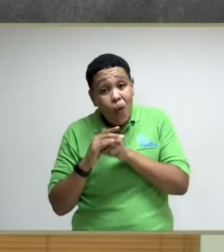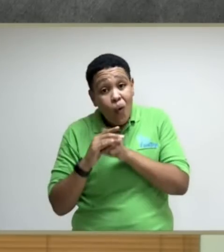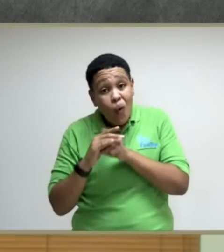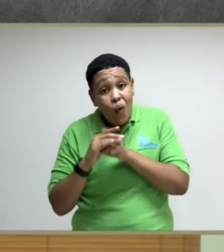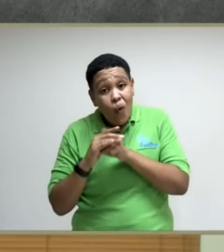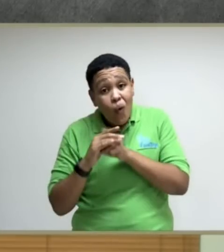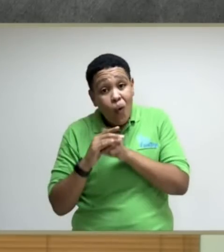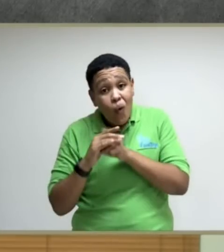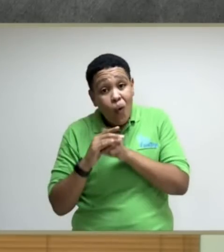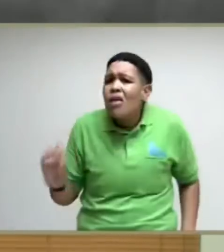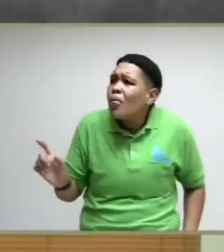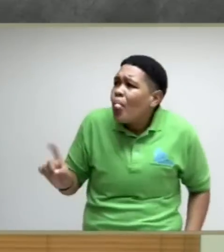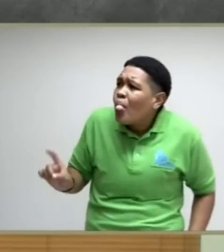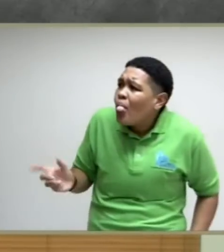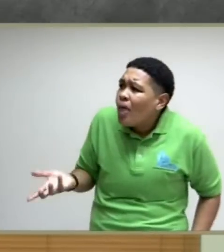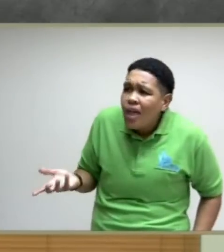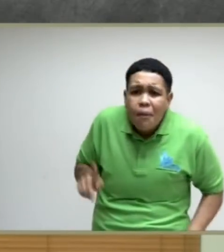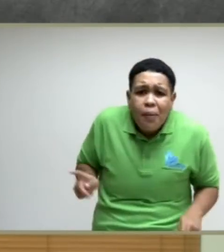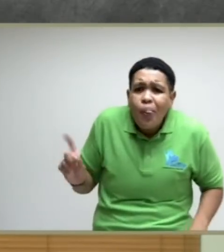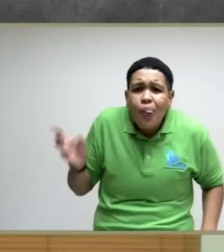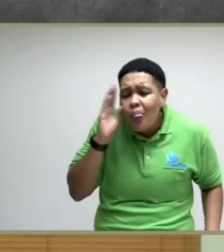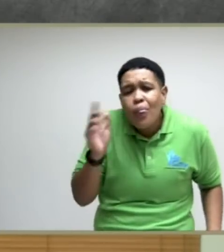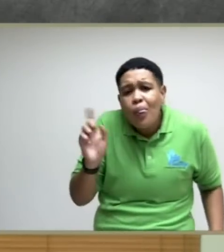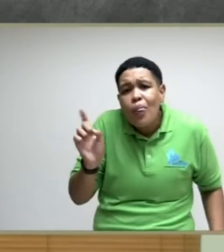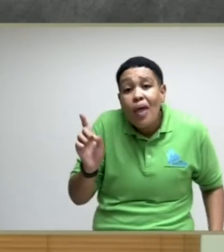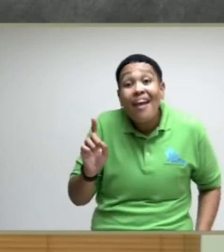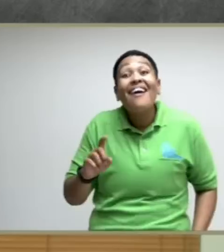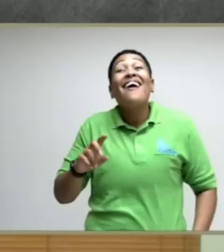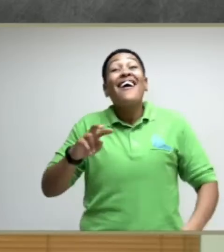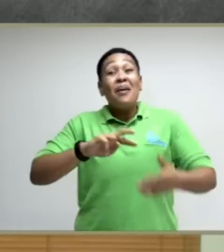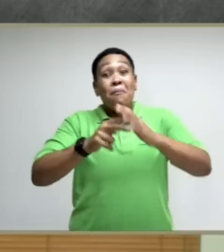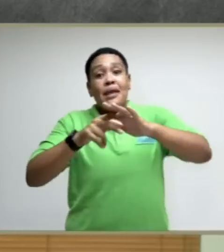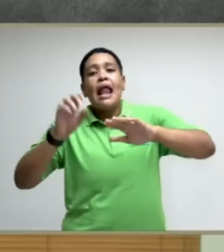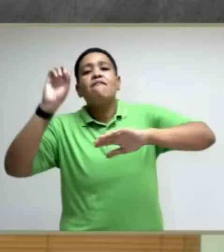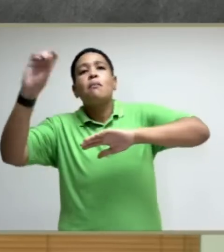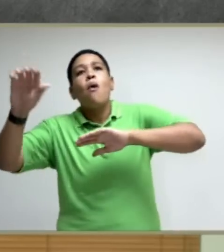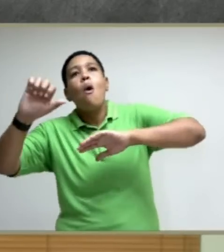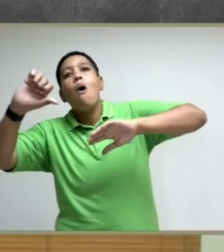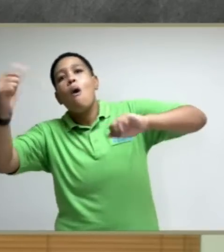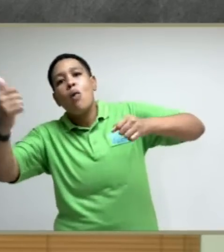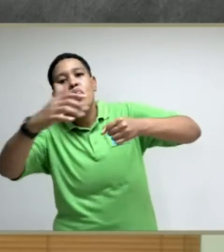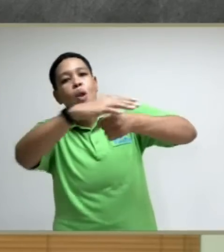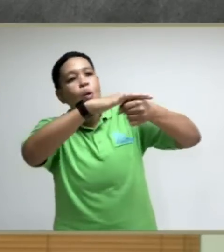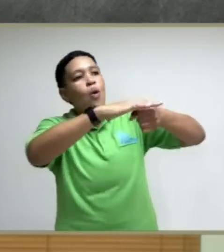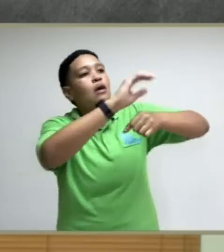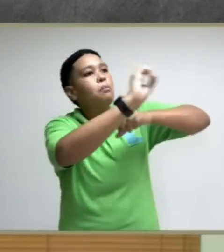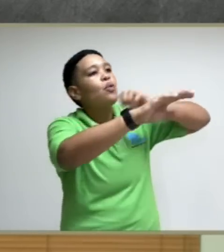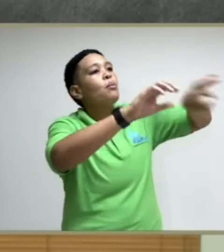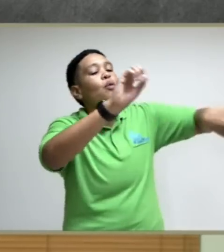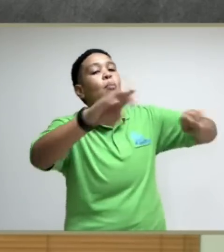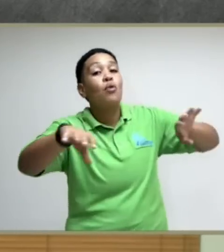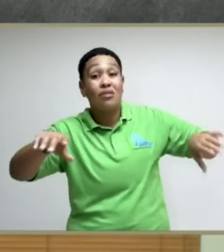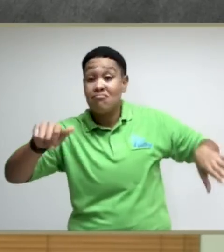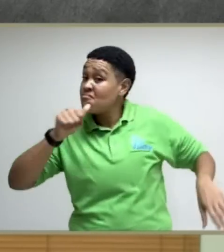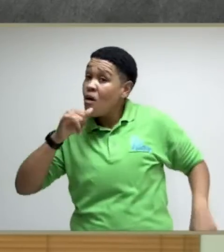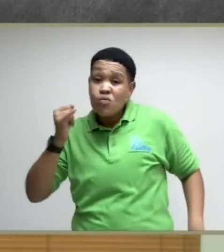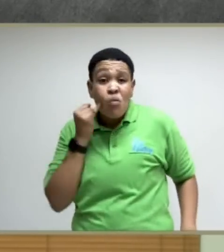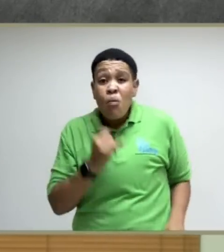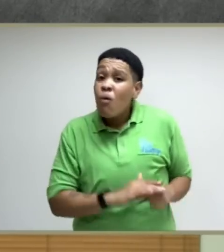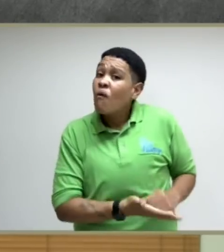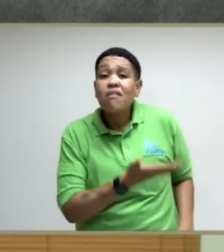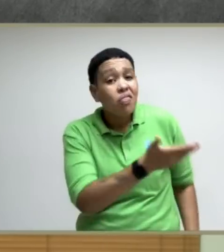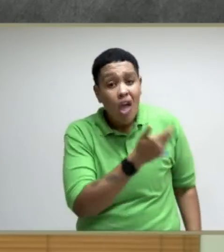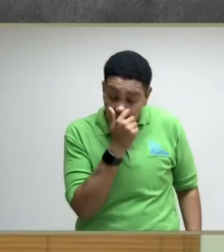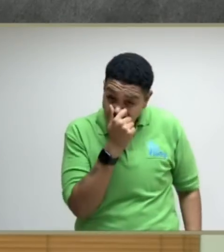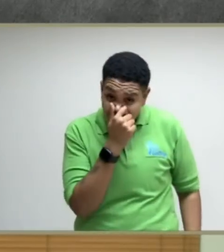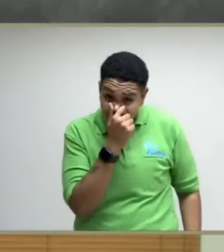means that these patients now have to be housed in other wards that were not designated for COVID. And it